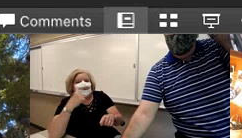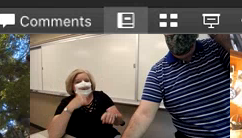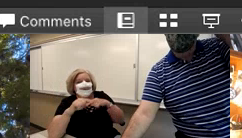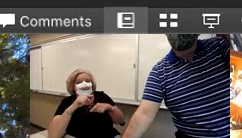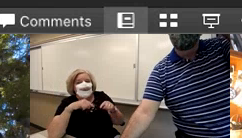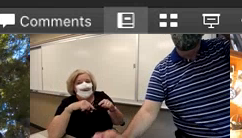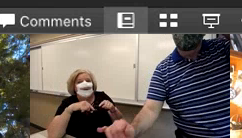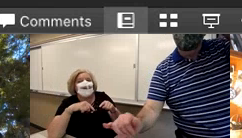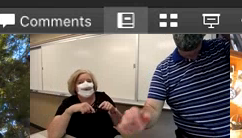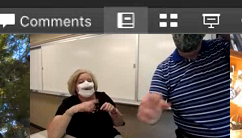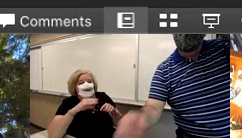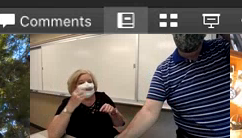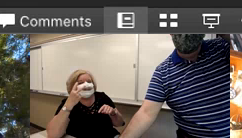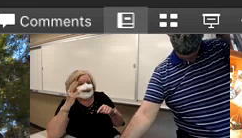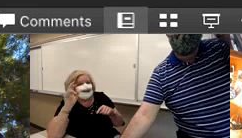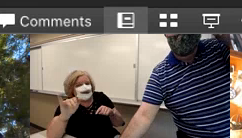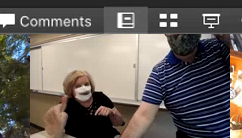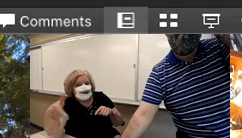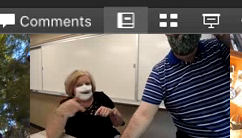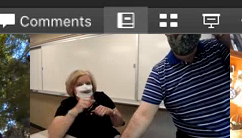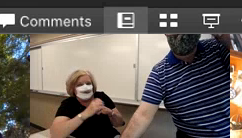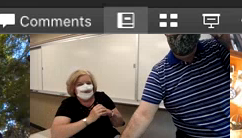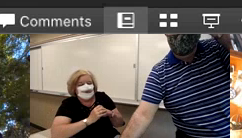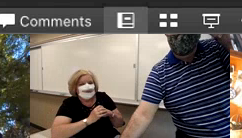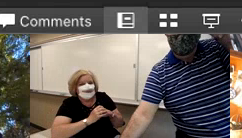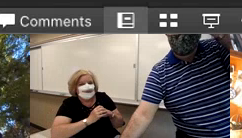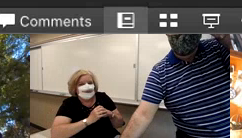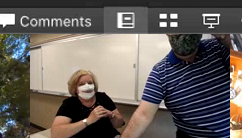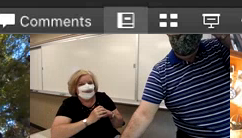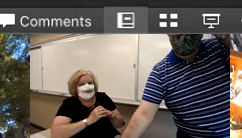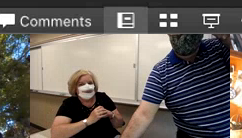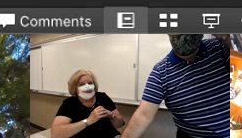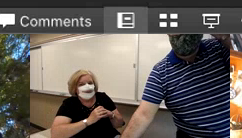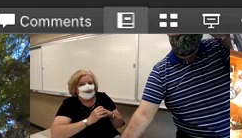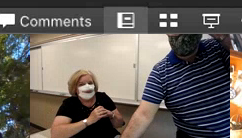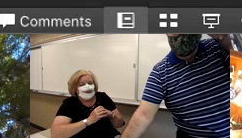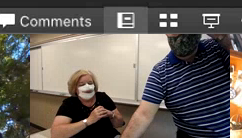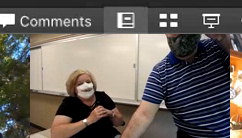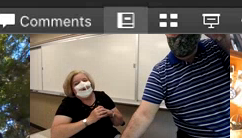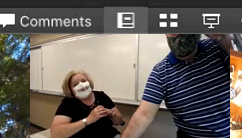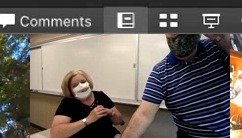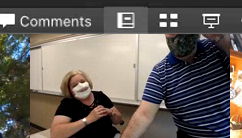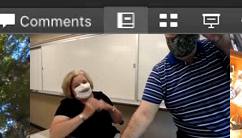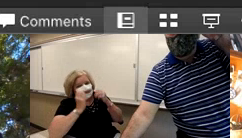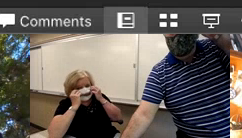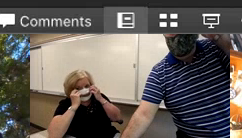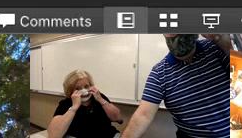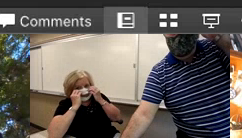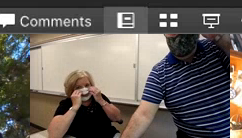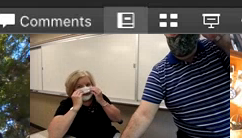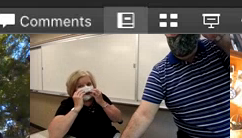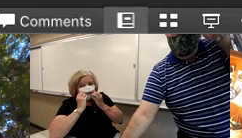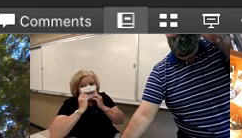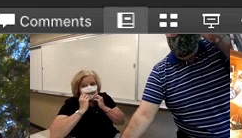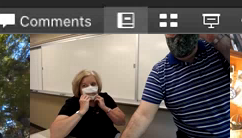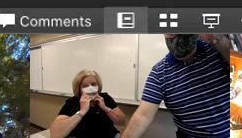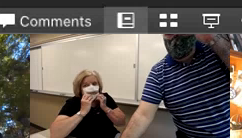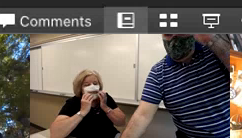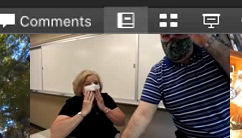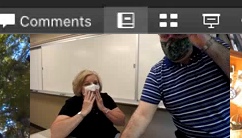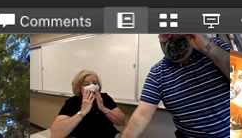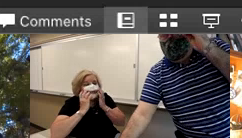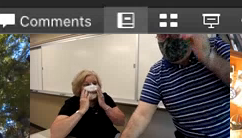remove, you can come back to that. So I just wanted to show, in case you wanted to follow along with the PowerPoint, I'm going to, like I